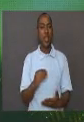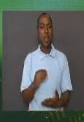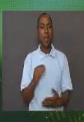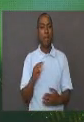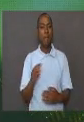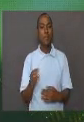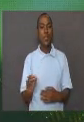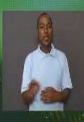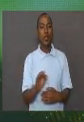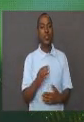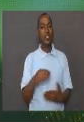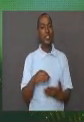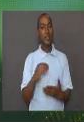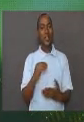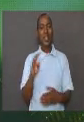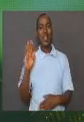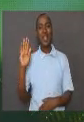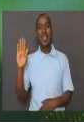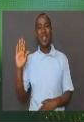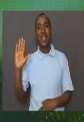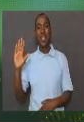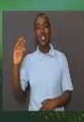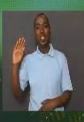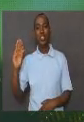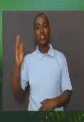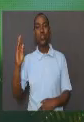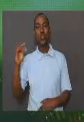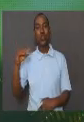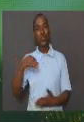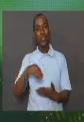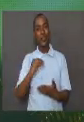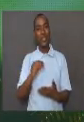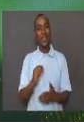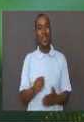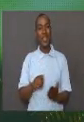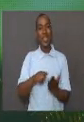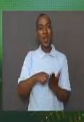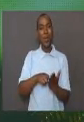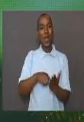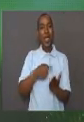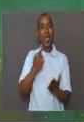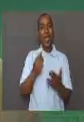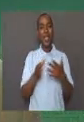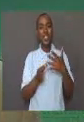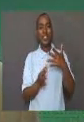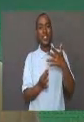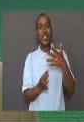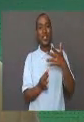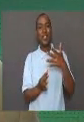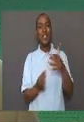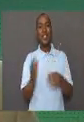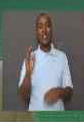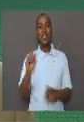beverages made from gesho stick, honey, and grapes thus far.